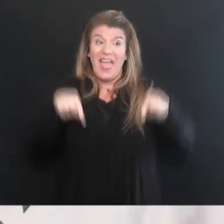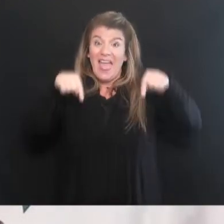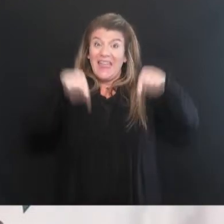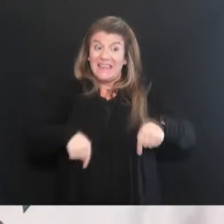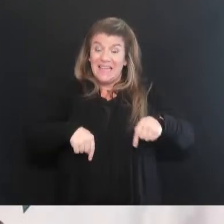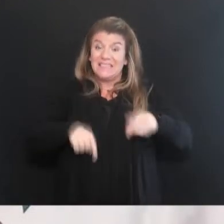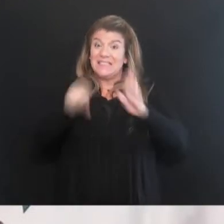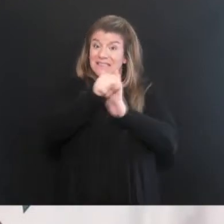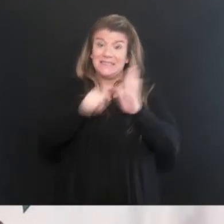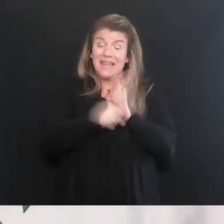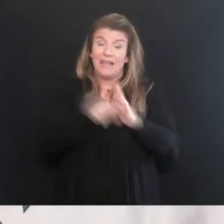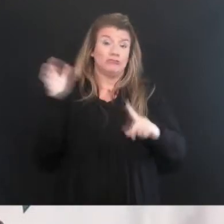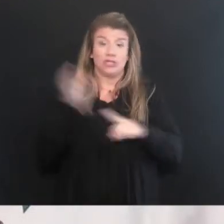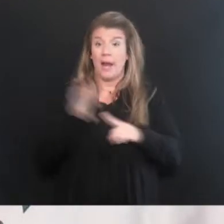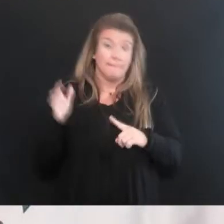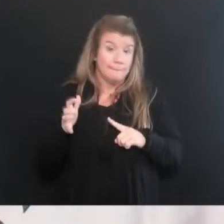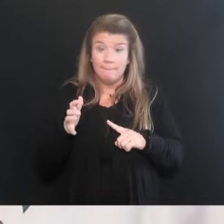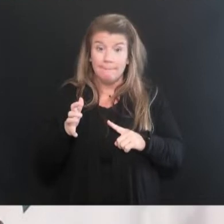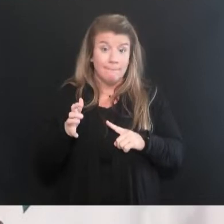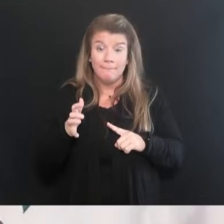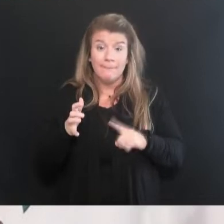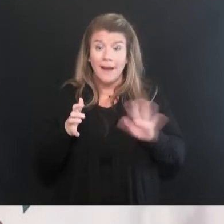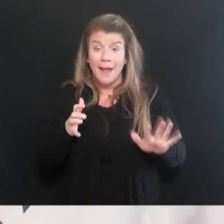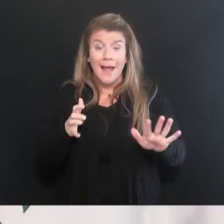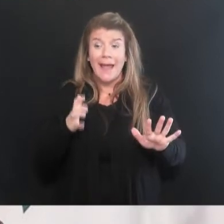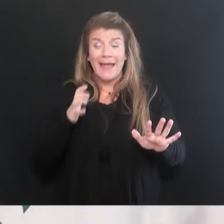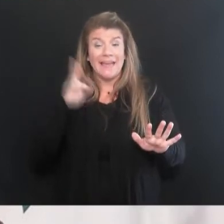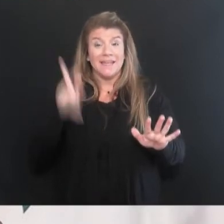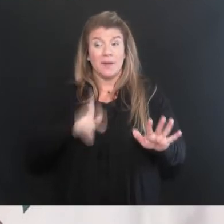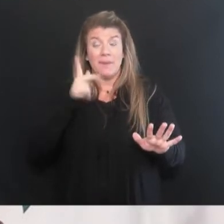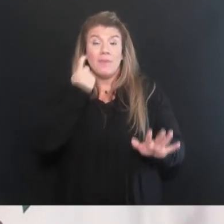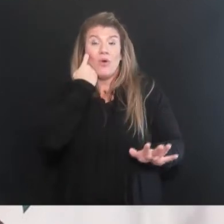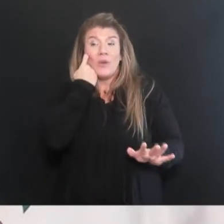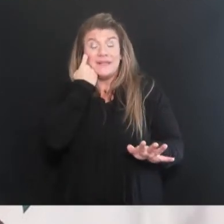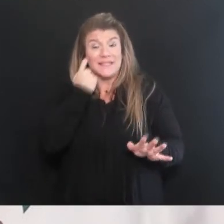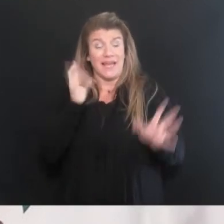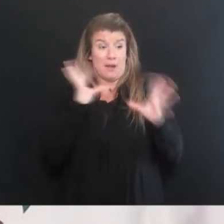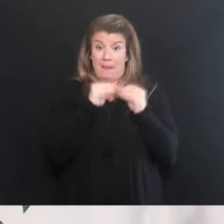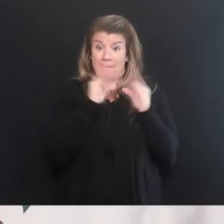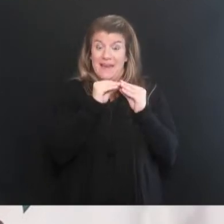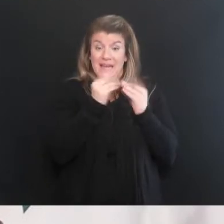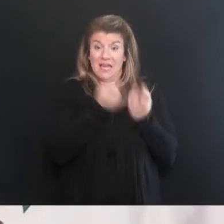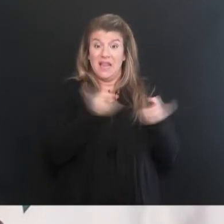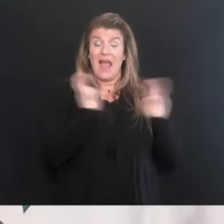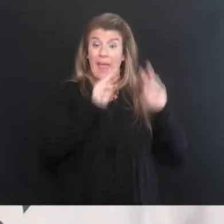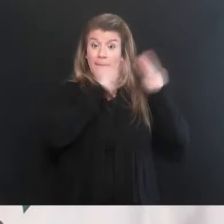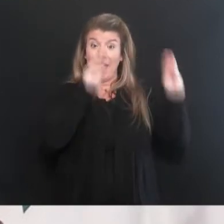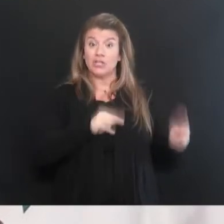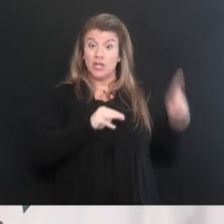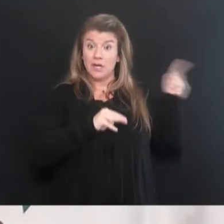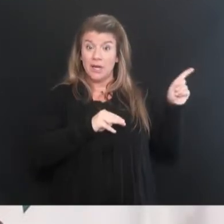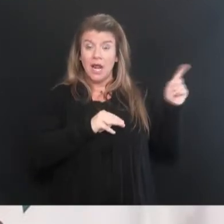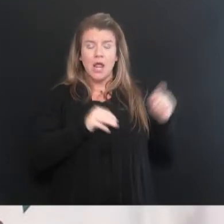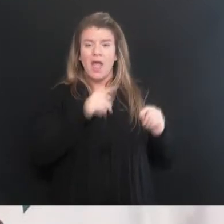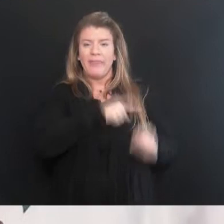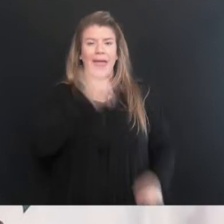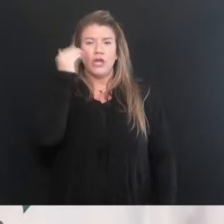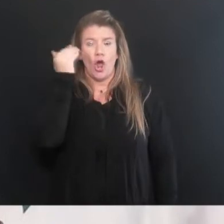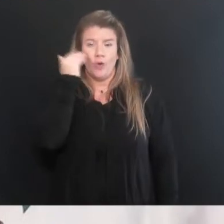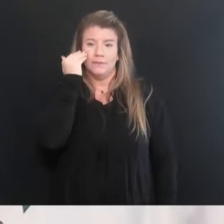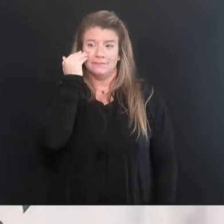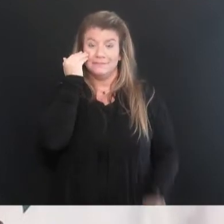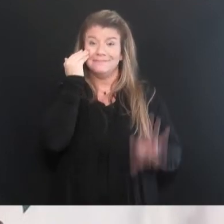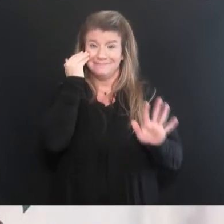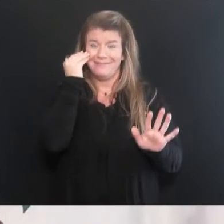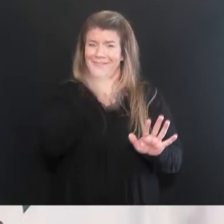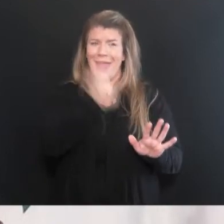and absolutely the people that were over there at the mansion meeting with me just a little while ago, they know it. That's why they're looking at coming